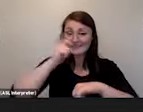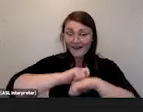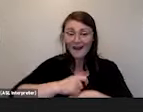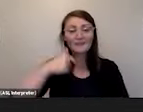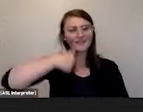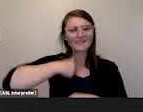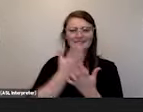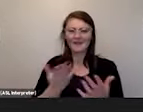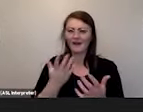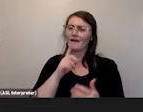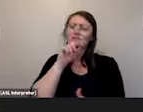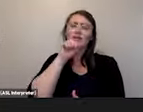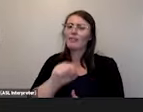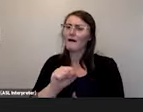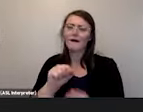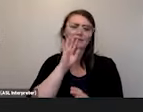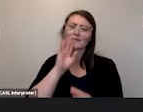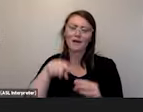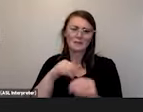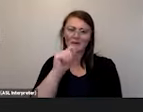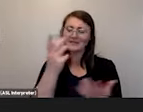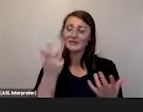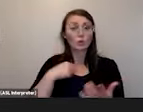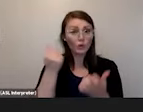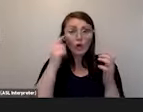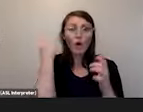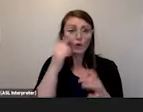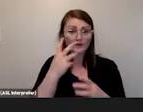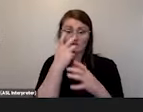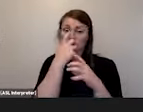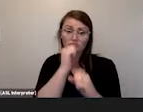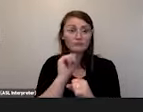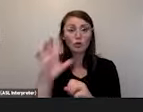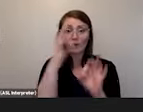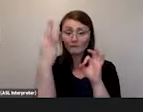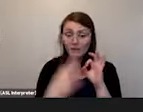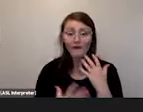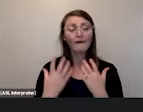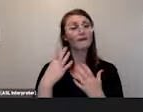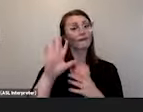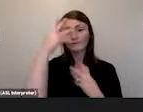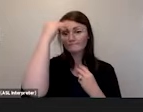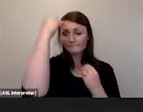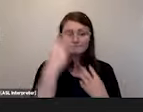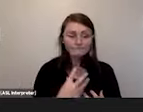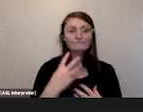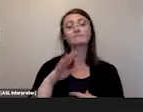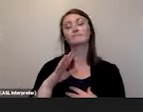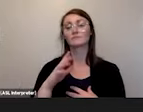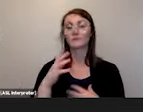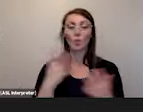stuff, and we're always interested in getting people's input and learning about what kinds of things people want to